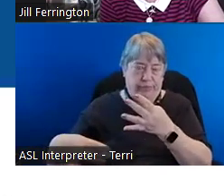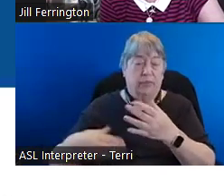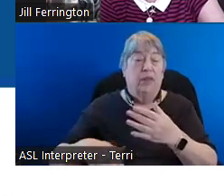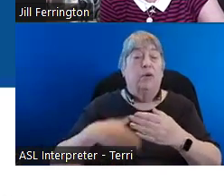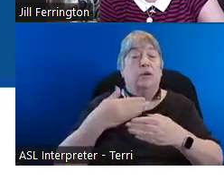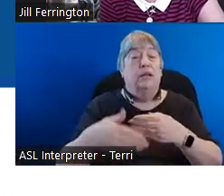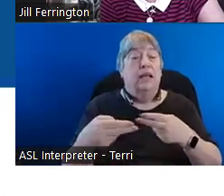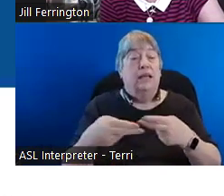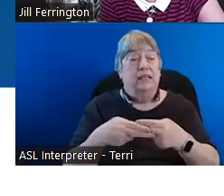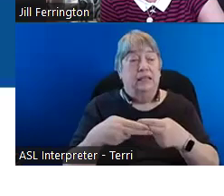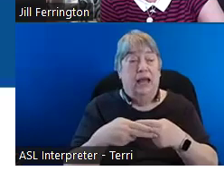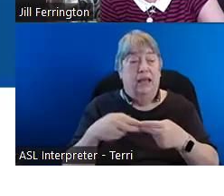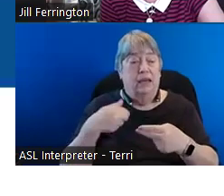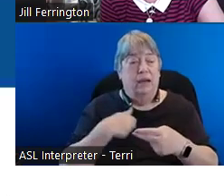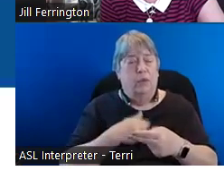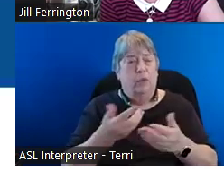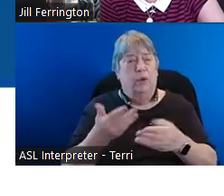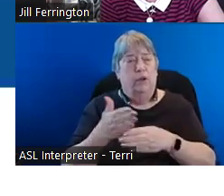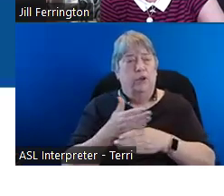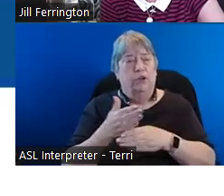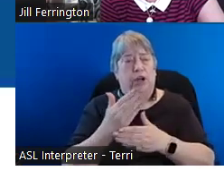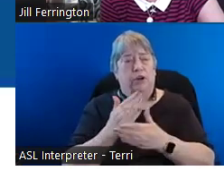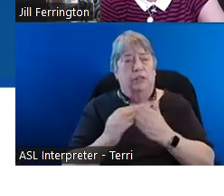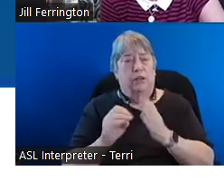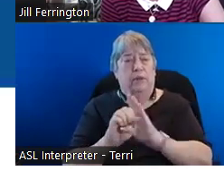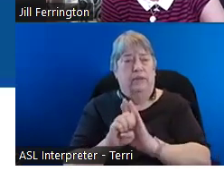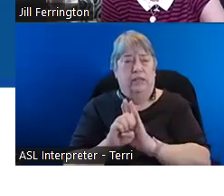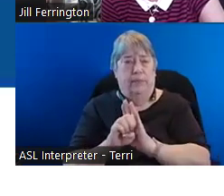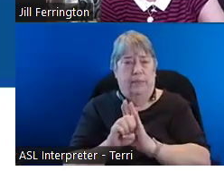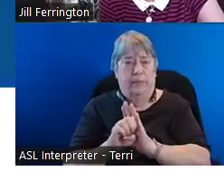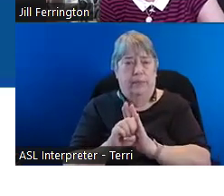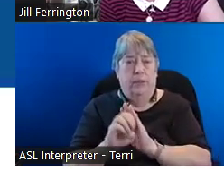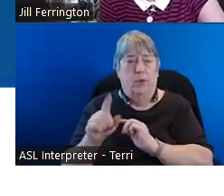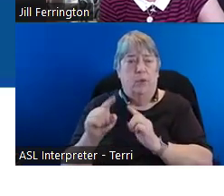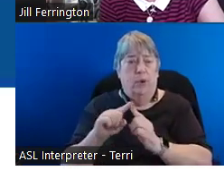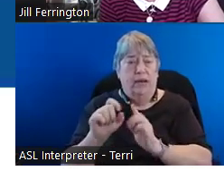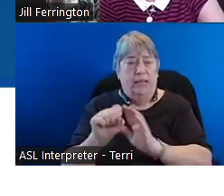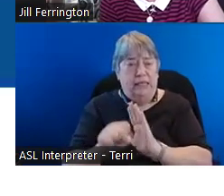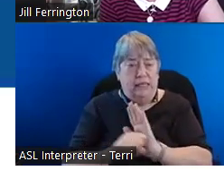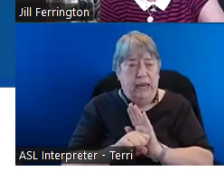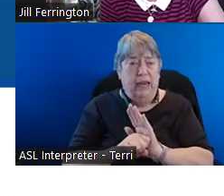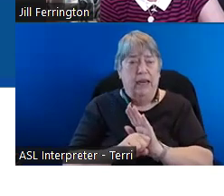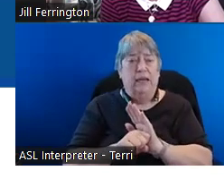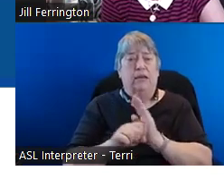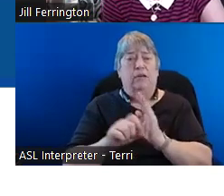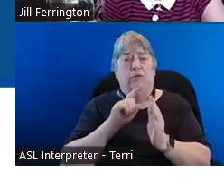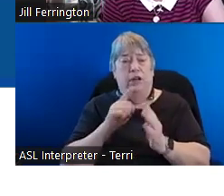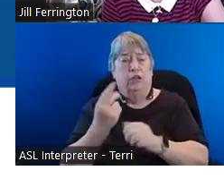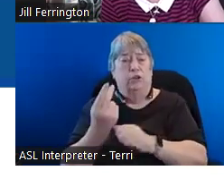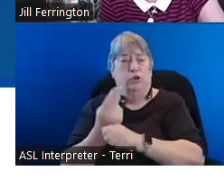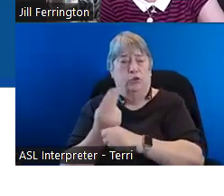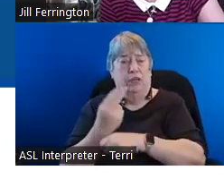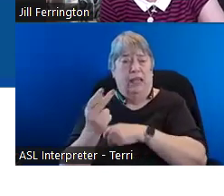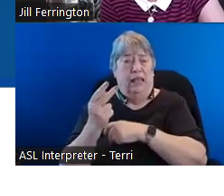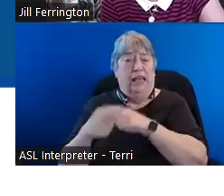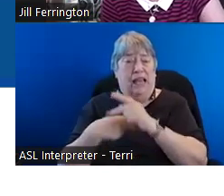we wanted to share are some examples when states are plugging in the kinds of services that